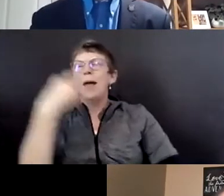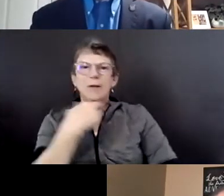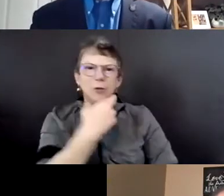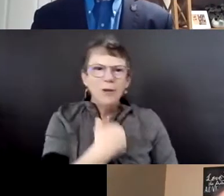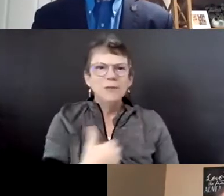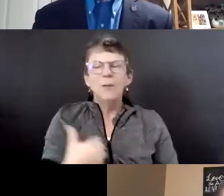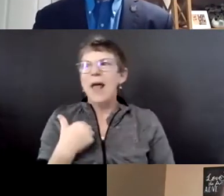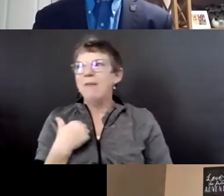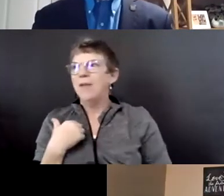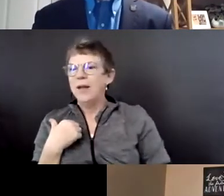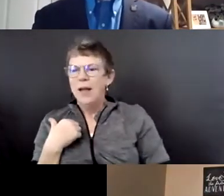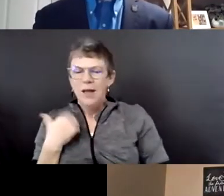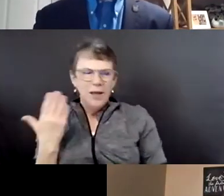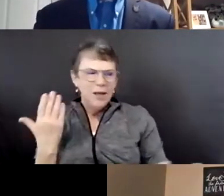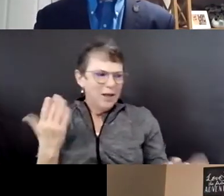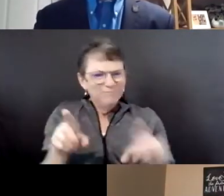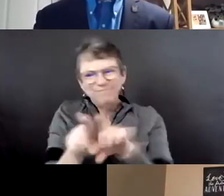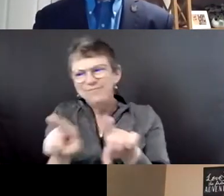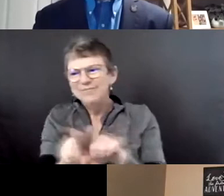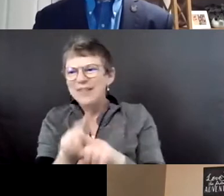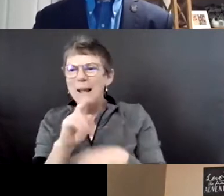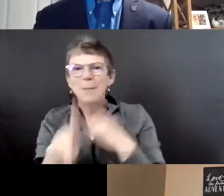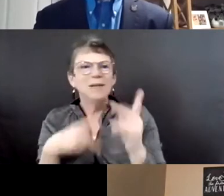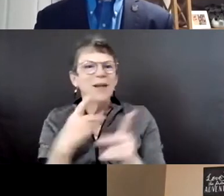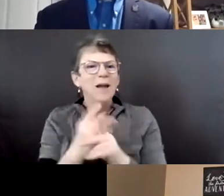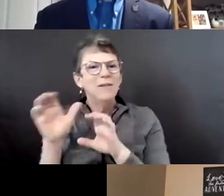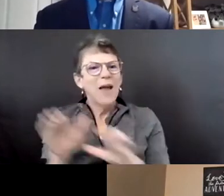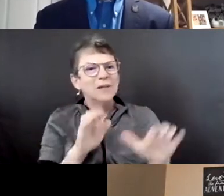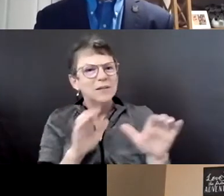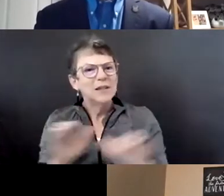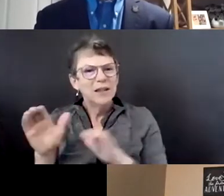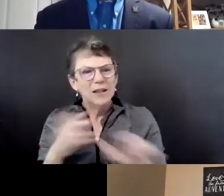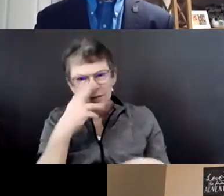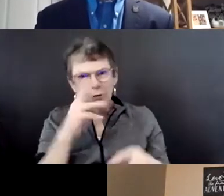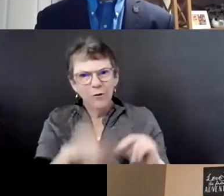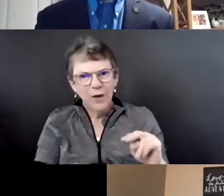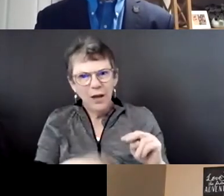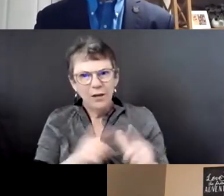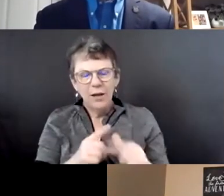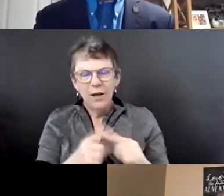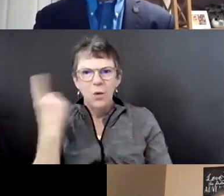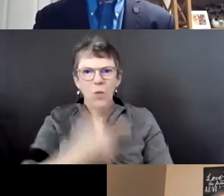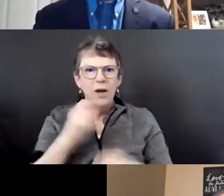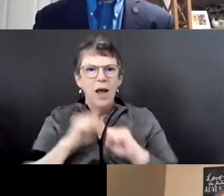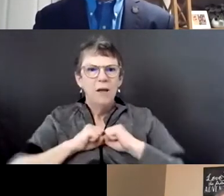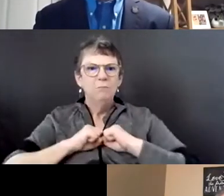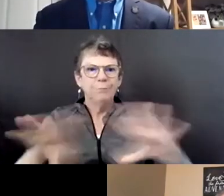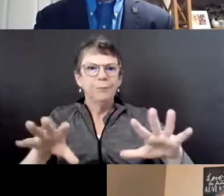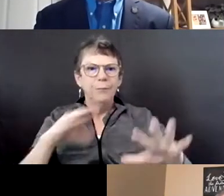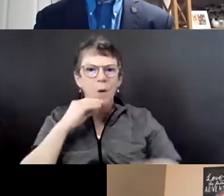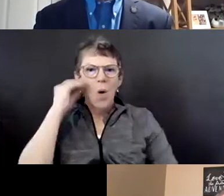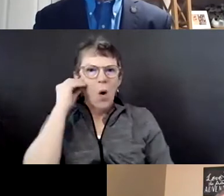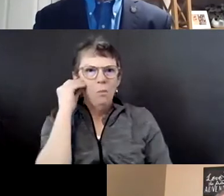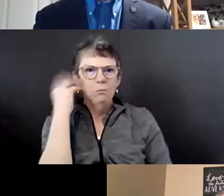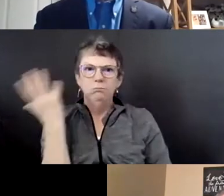of fun activities in the community we all enjoy. And then one day we're all sent home, and it was really, really difficult.